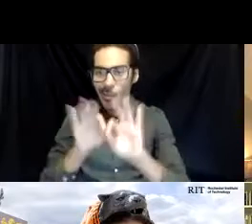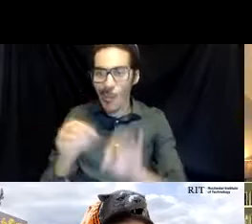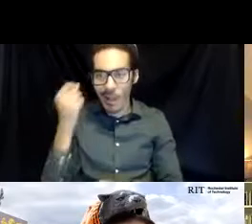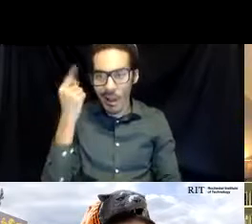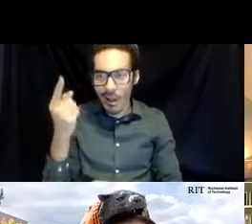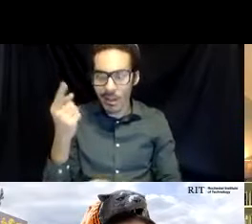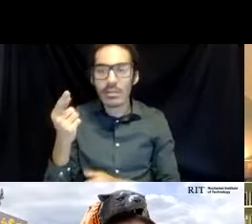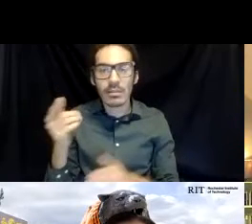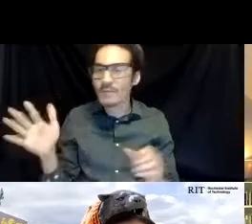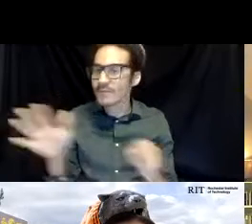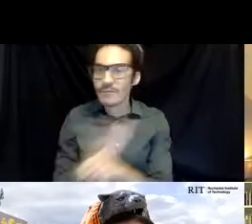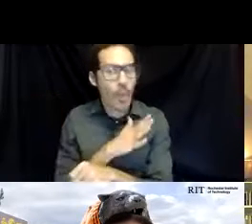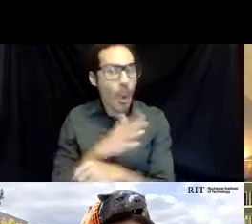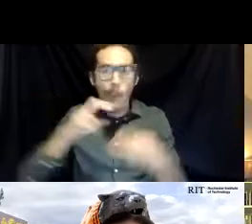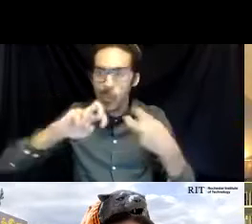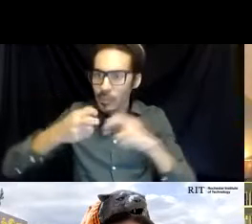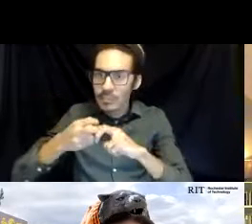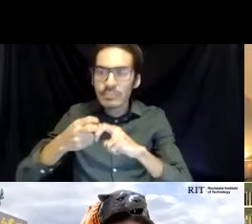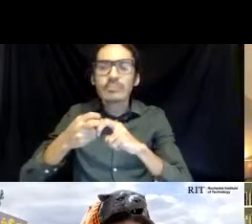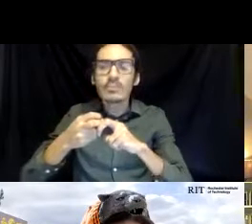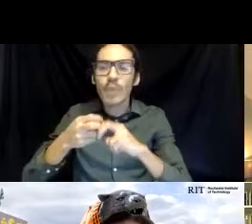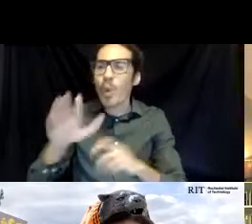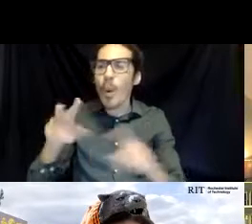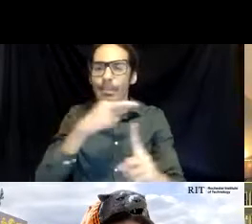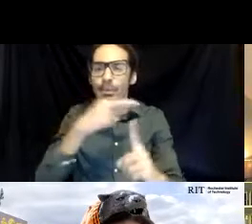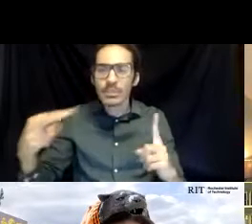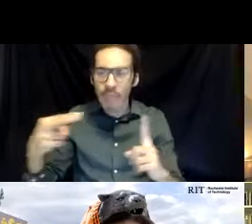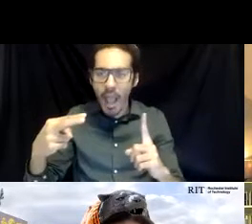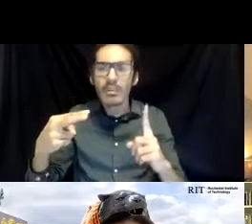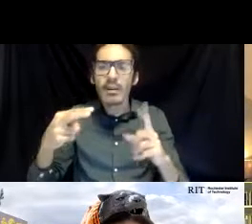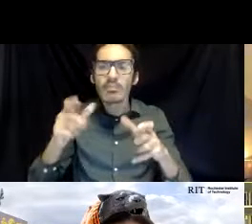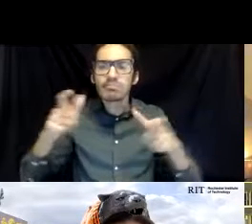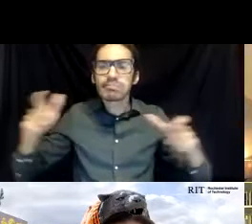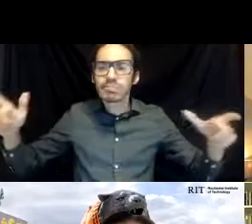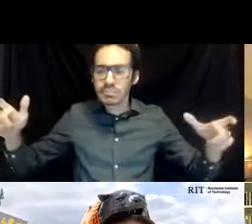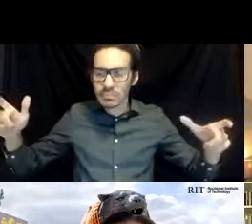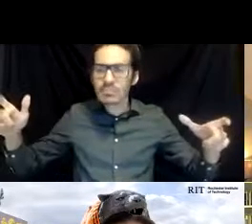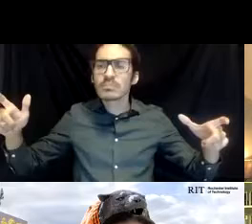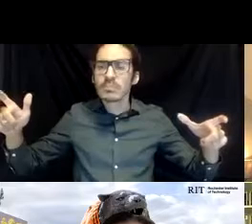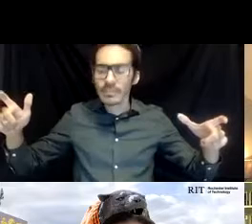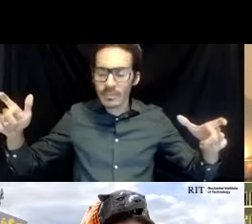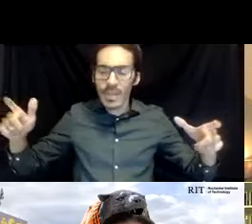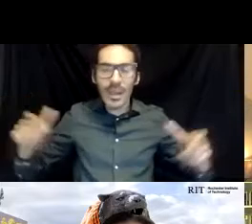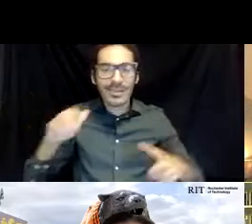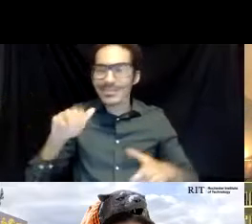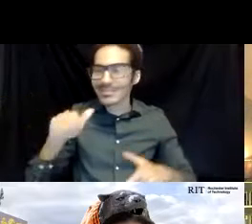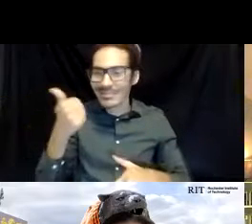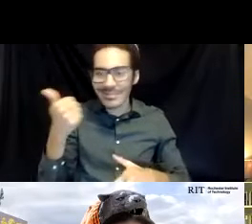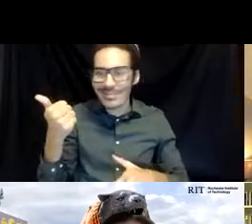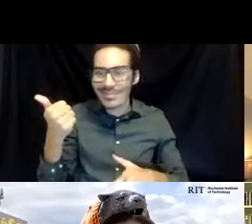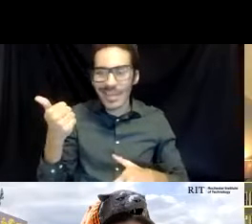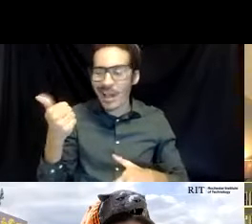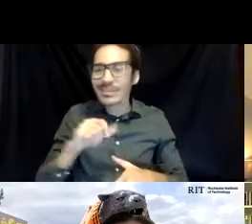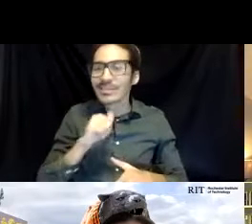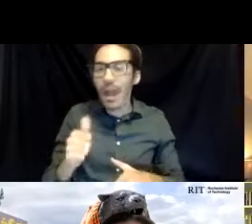whole issue, to get a wider perspective than just focusing on a single country or a single issue, but just sort of think